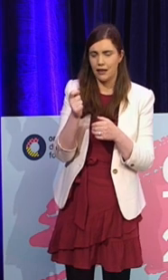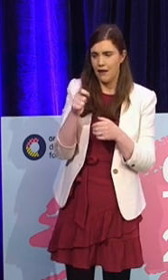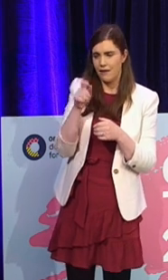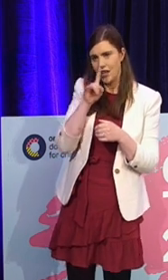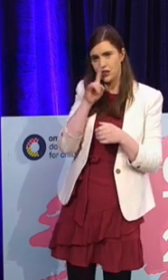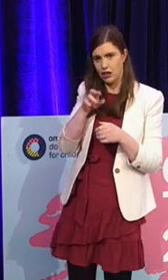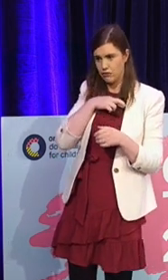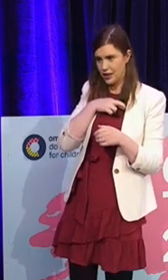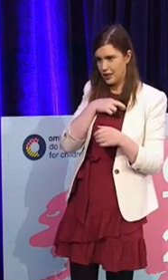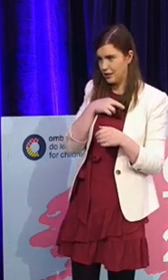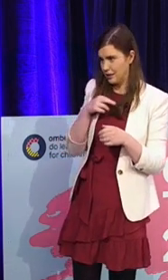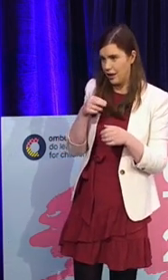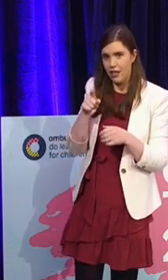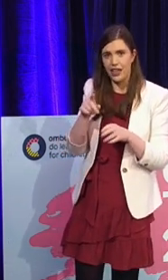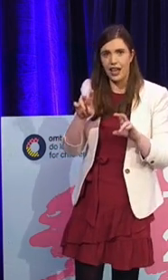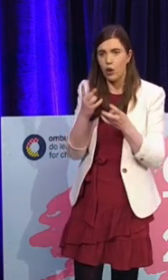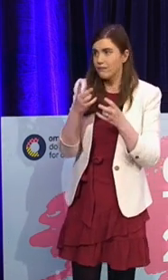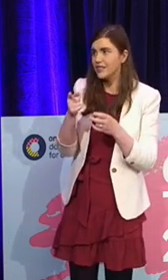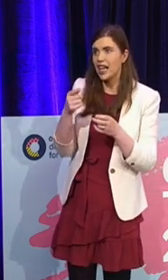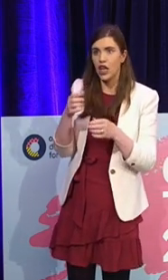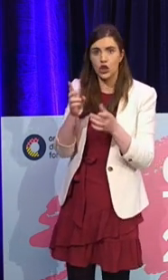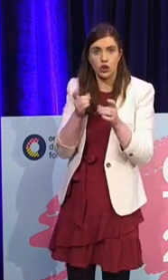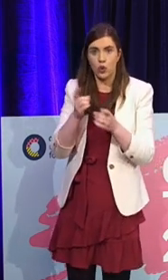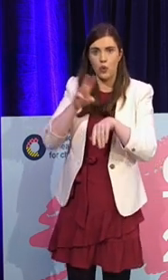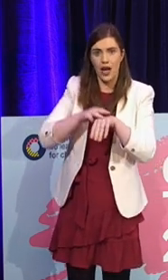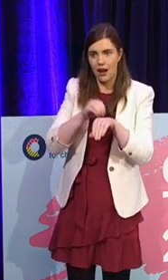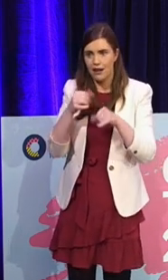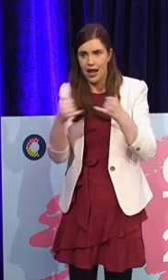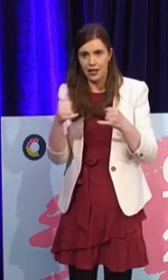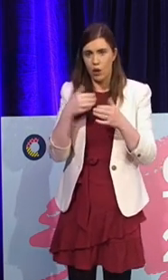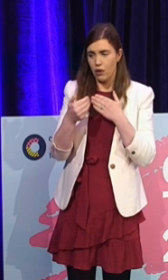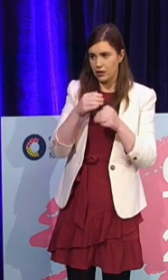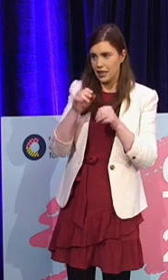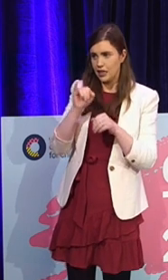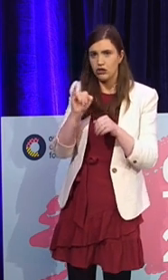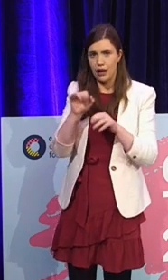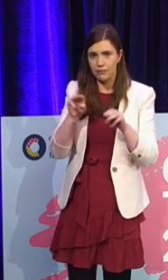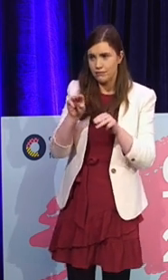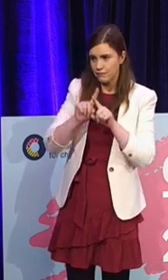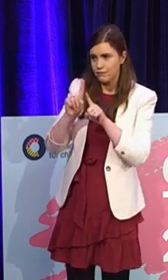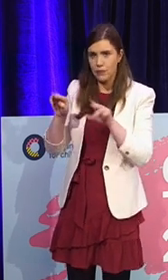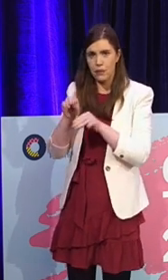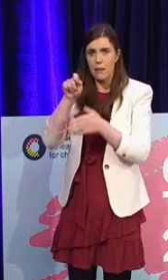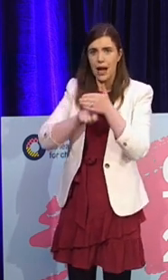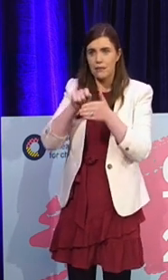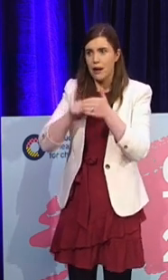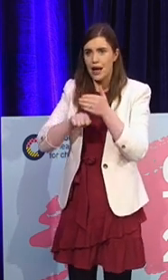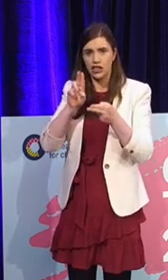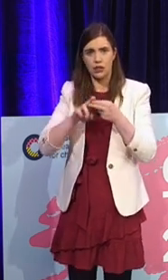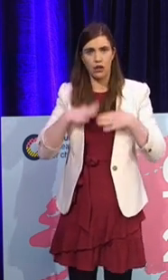You know, influencers and regular teenagers alike were buying huge hauls of really cheap clothes. And I know this because I did